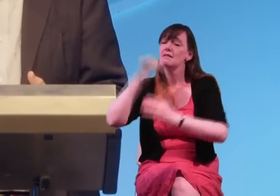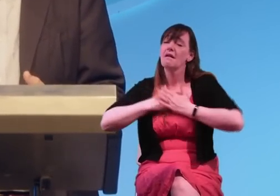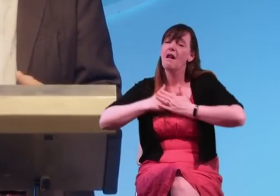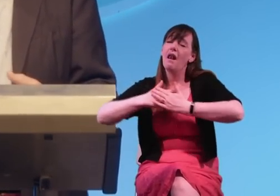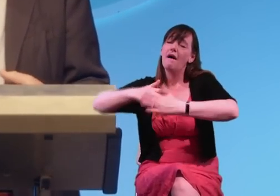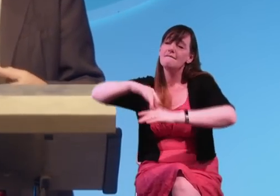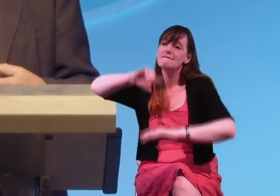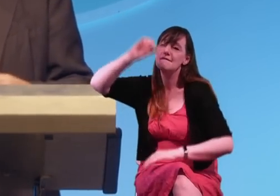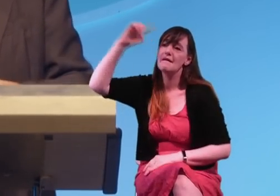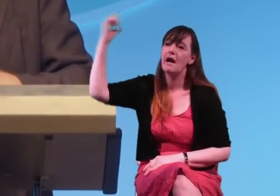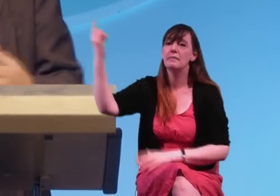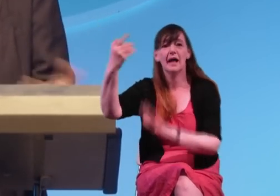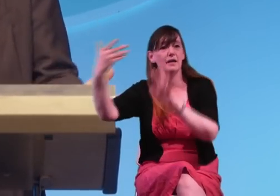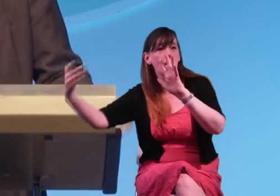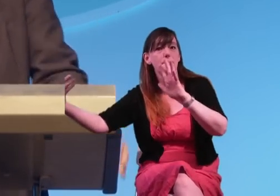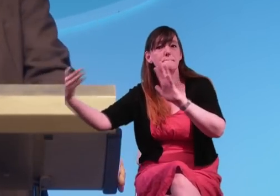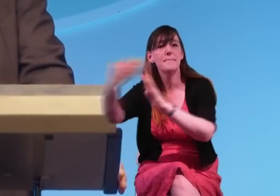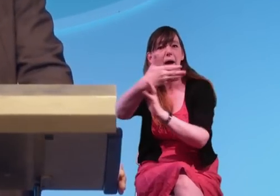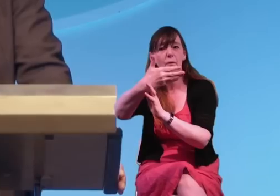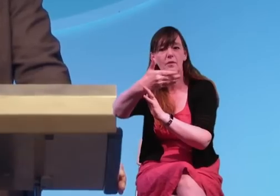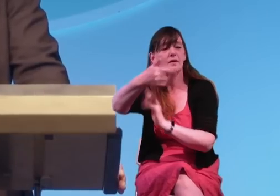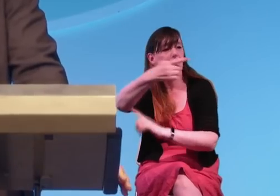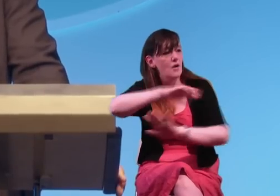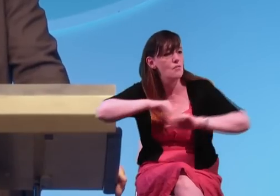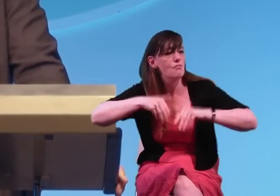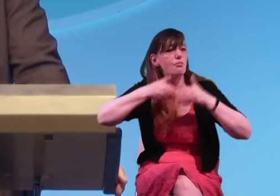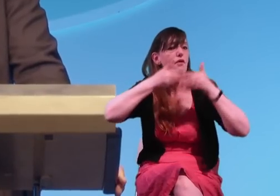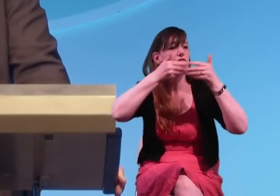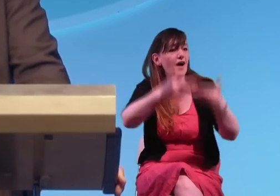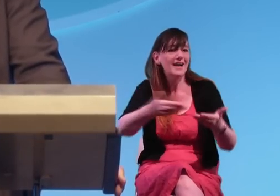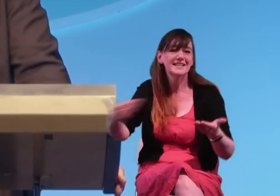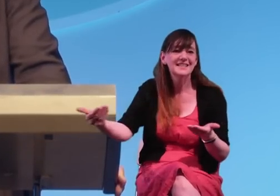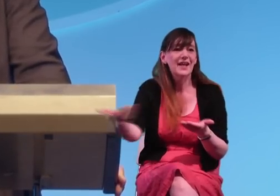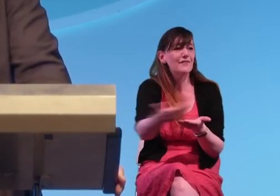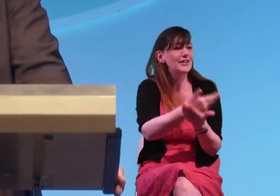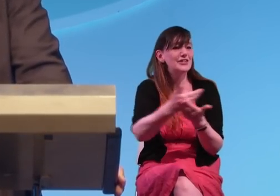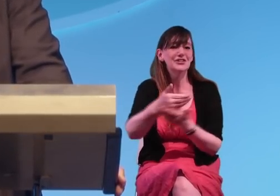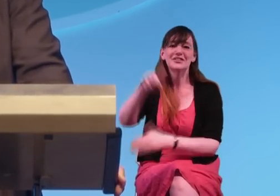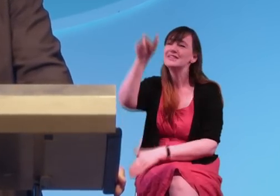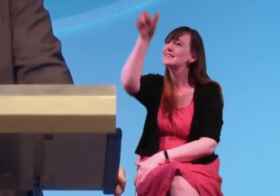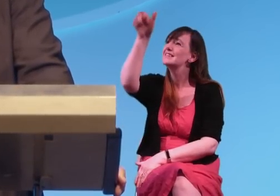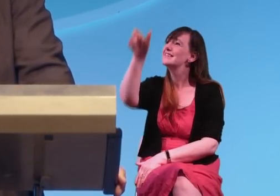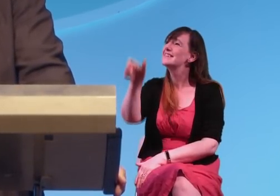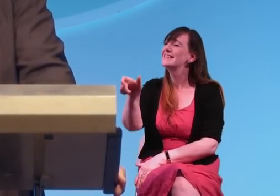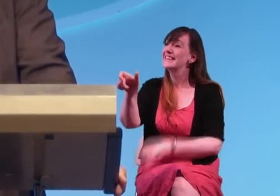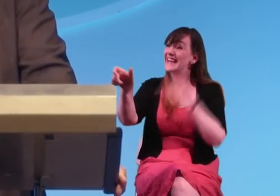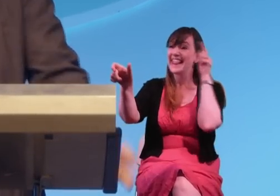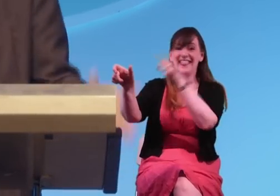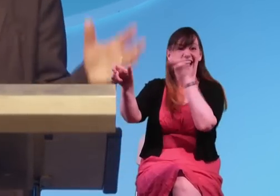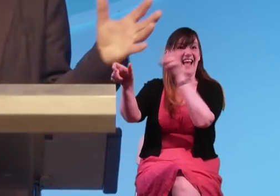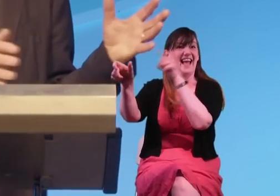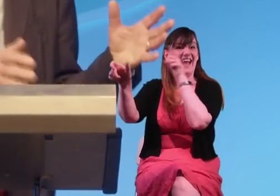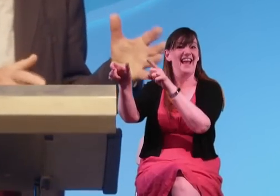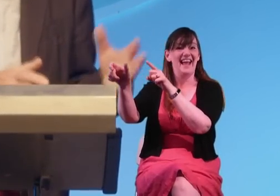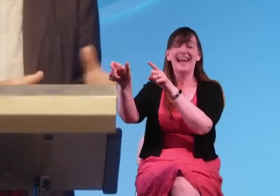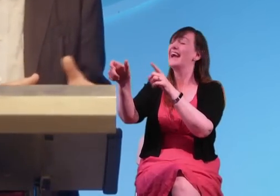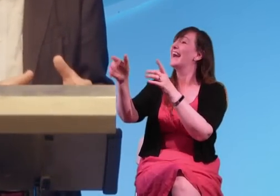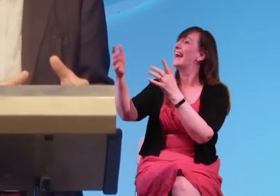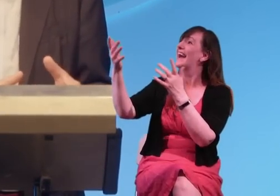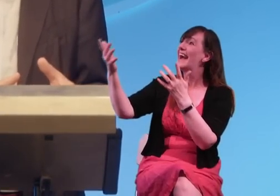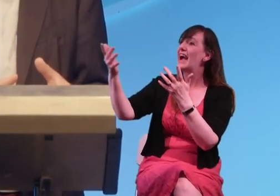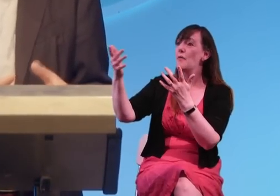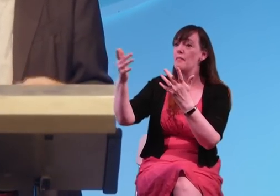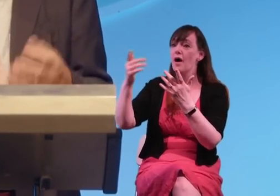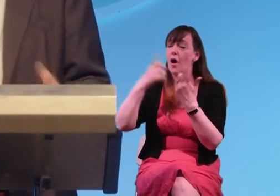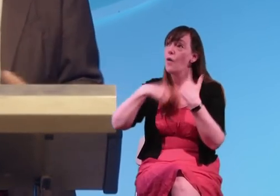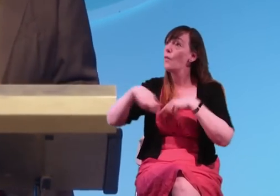our circumstances and provided for us the Savior that we need and the friend for whom we long. And that which we know now, as it